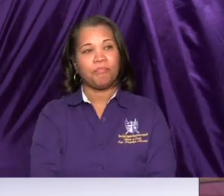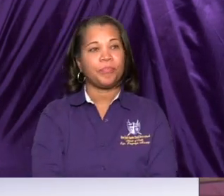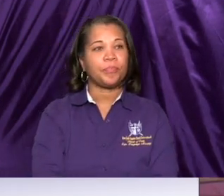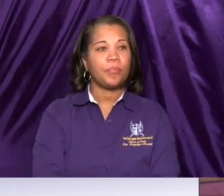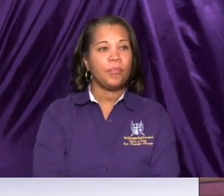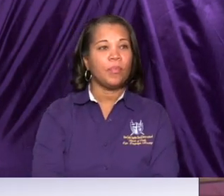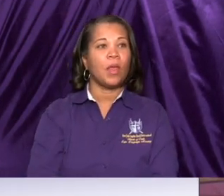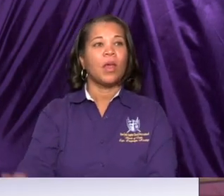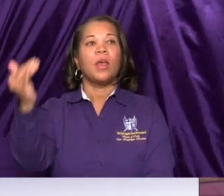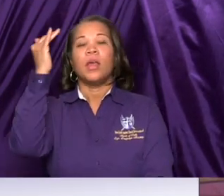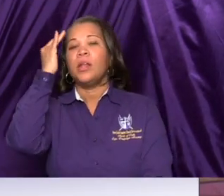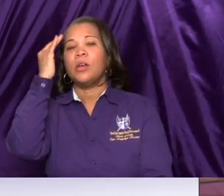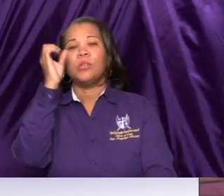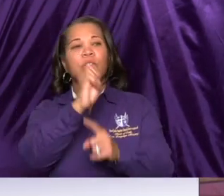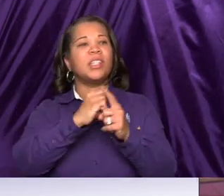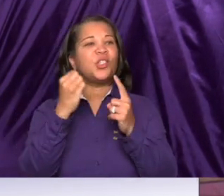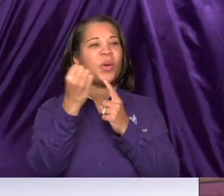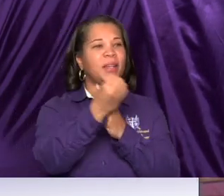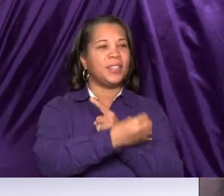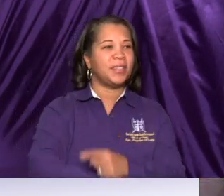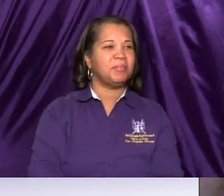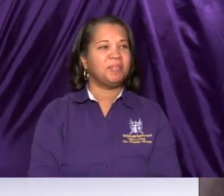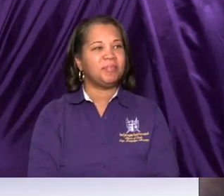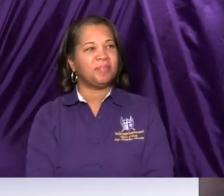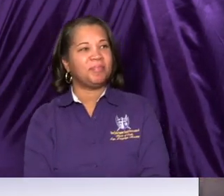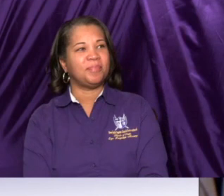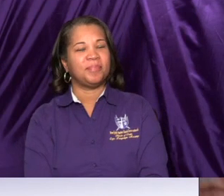He knows your situation.